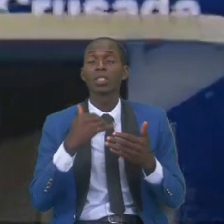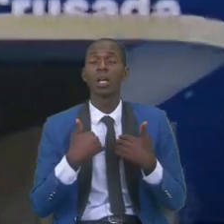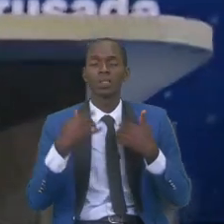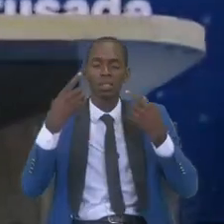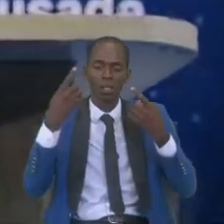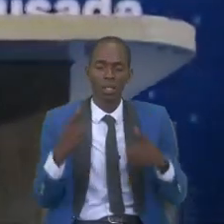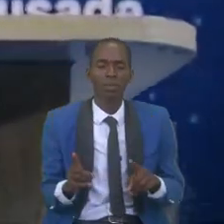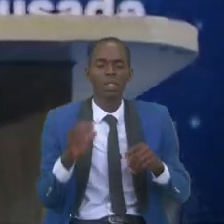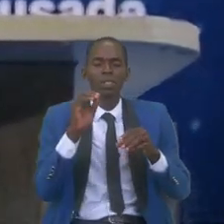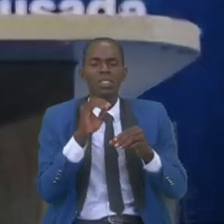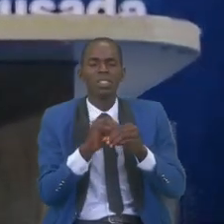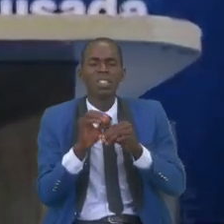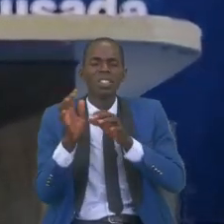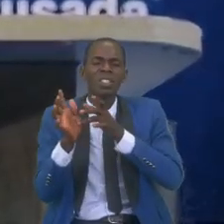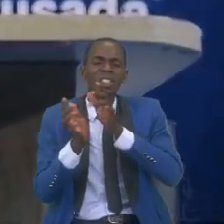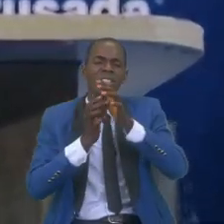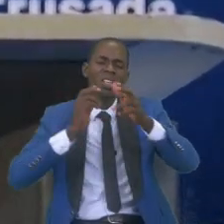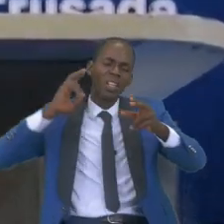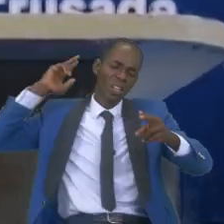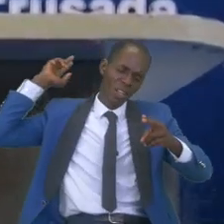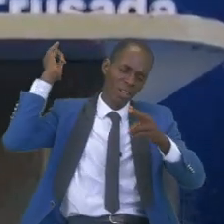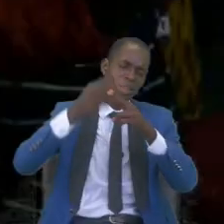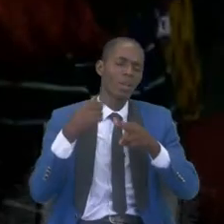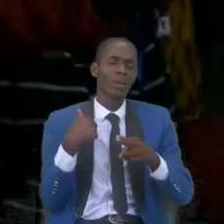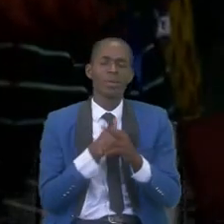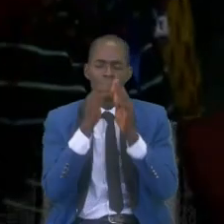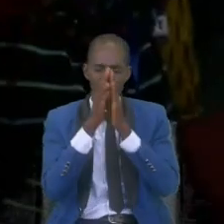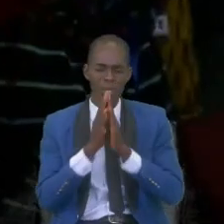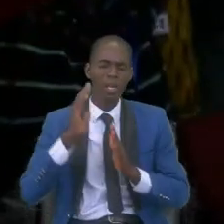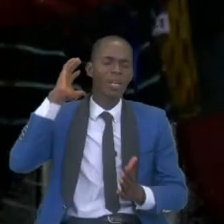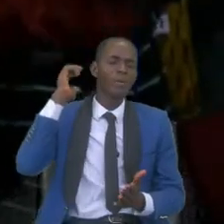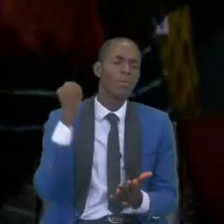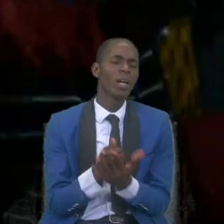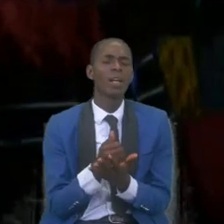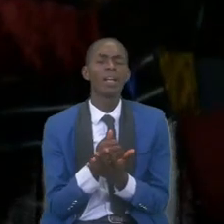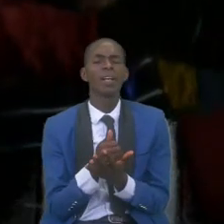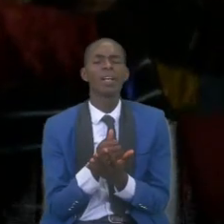In Jesus' name we pray.